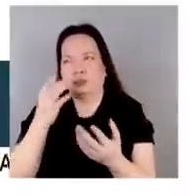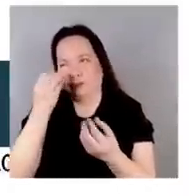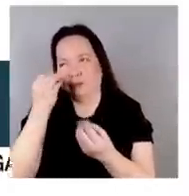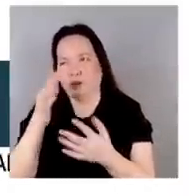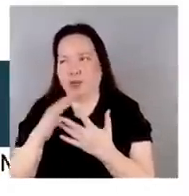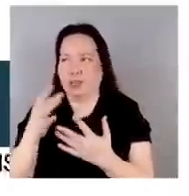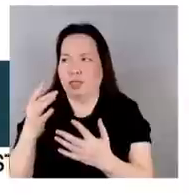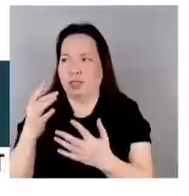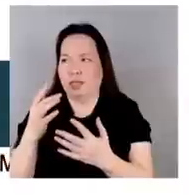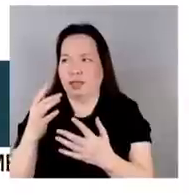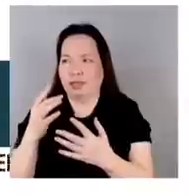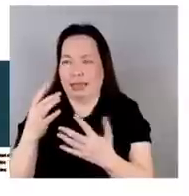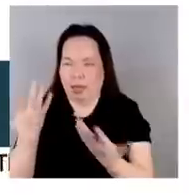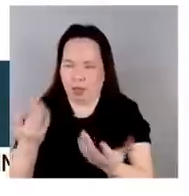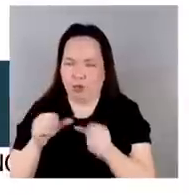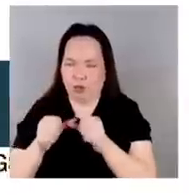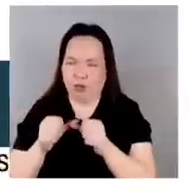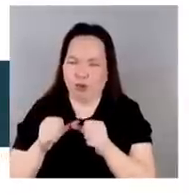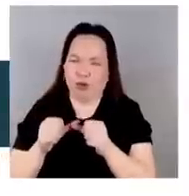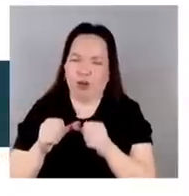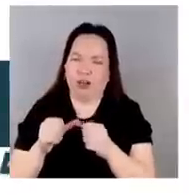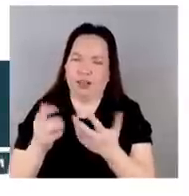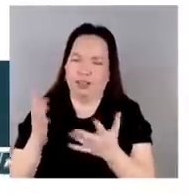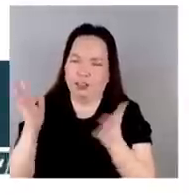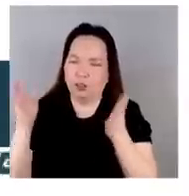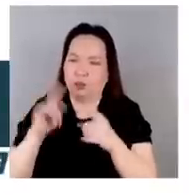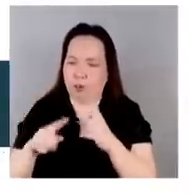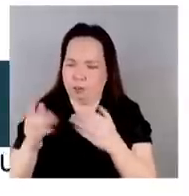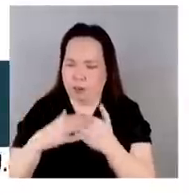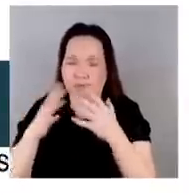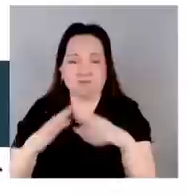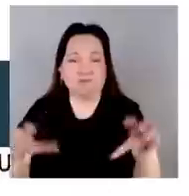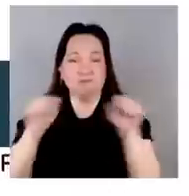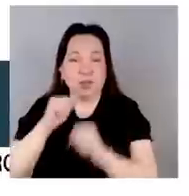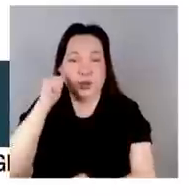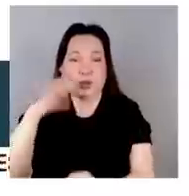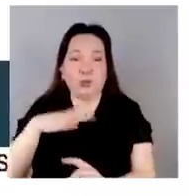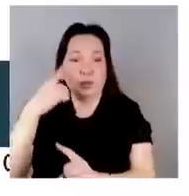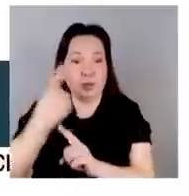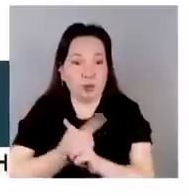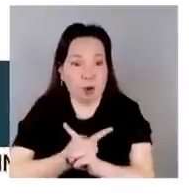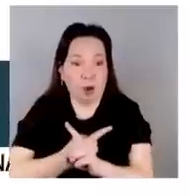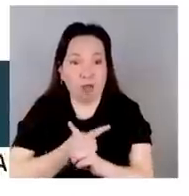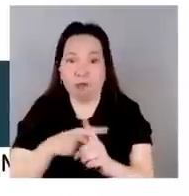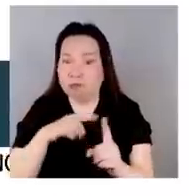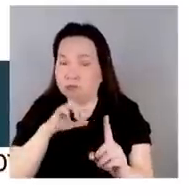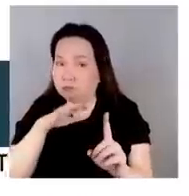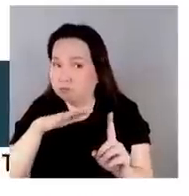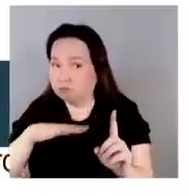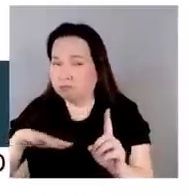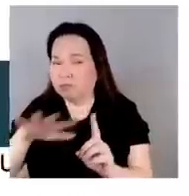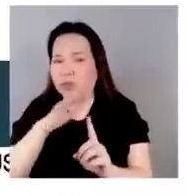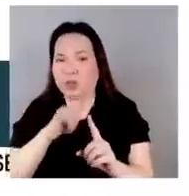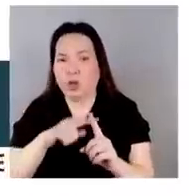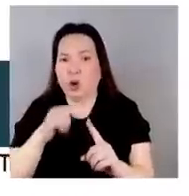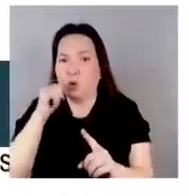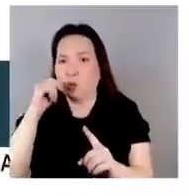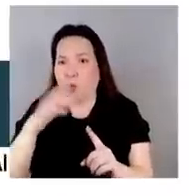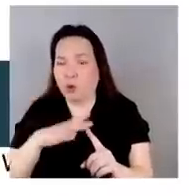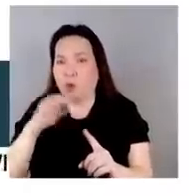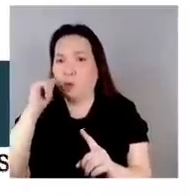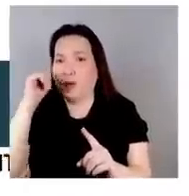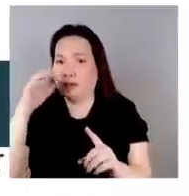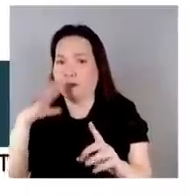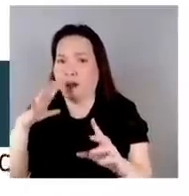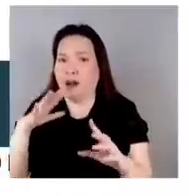ends. And I want to shine the spotlight now on the rights situation of women and girl children all across Asia. Where does it stand as